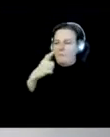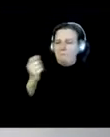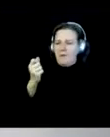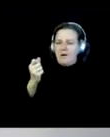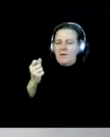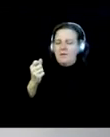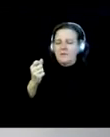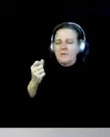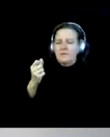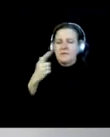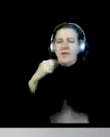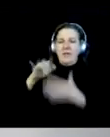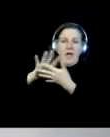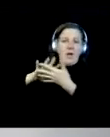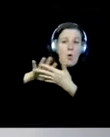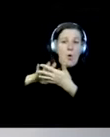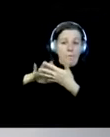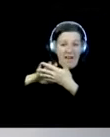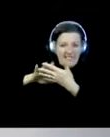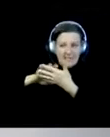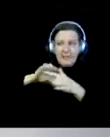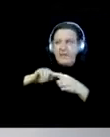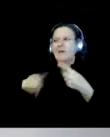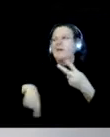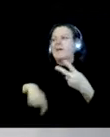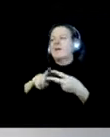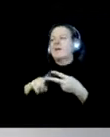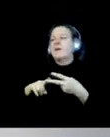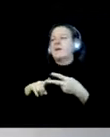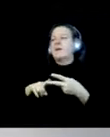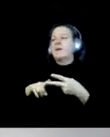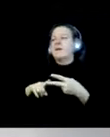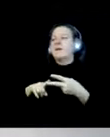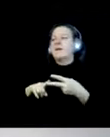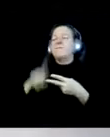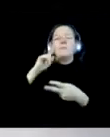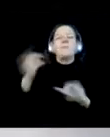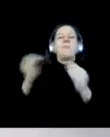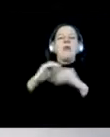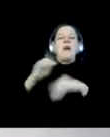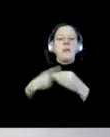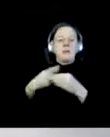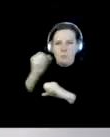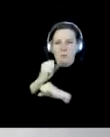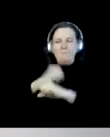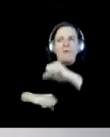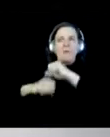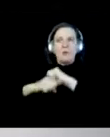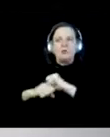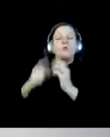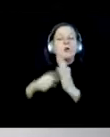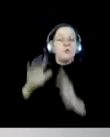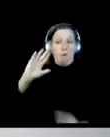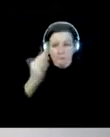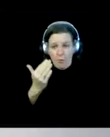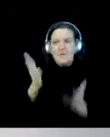the opacity and the kind of, I think it's more about like the structure of what seems important